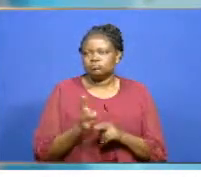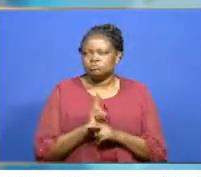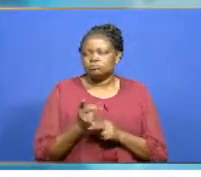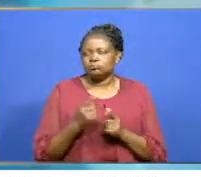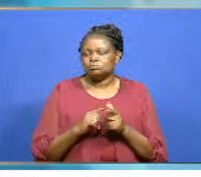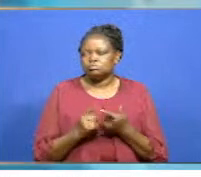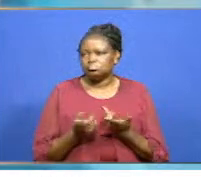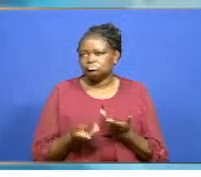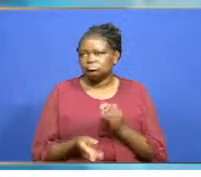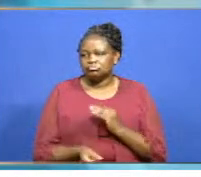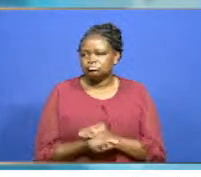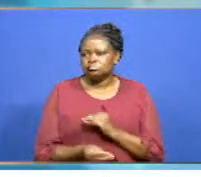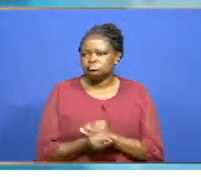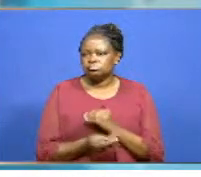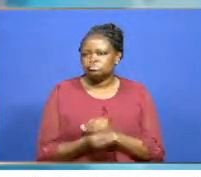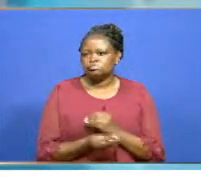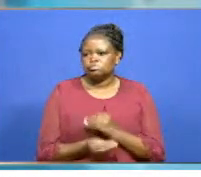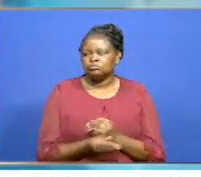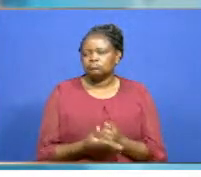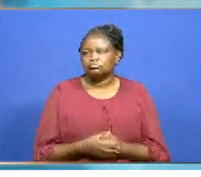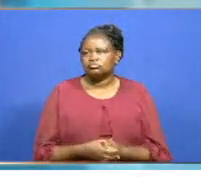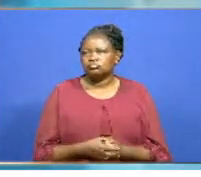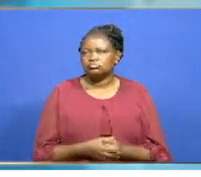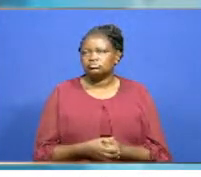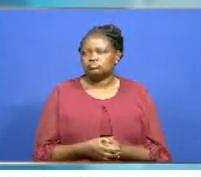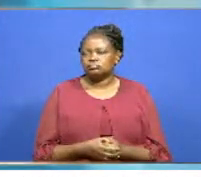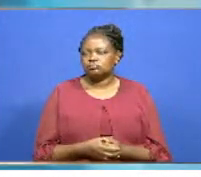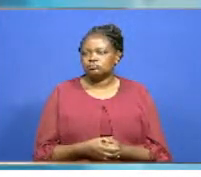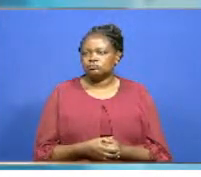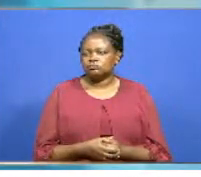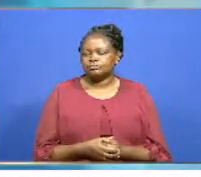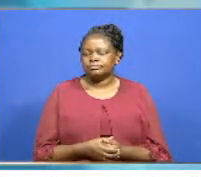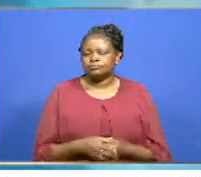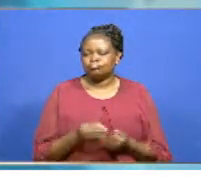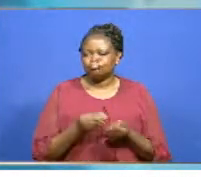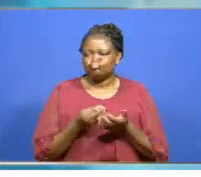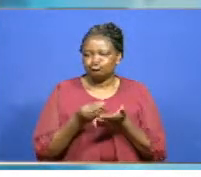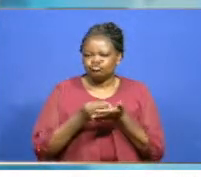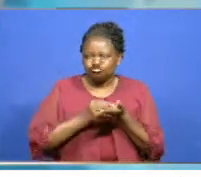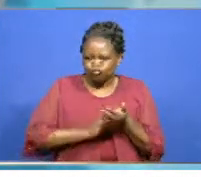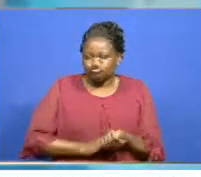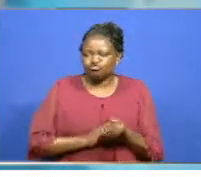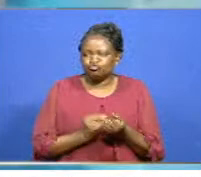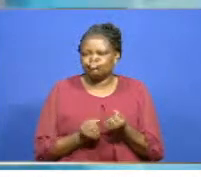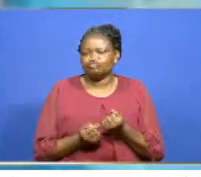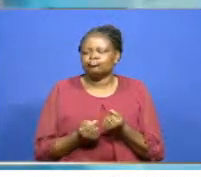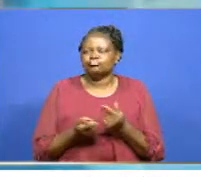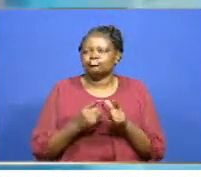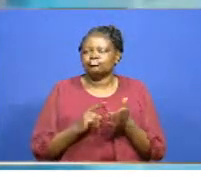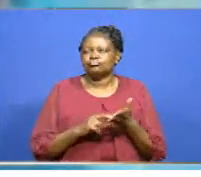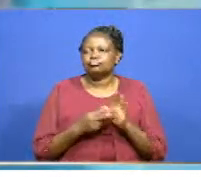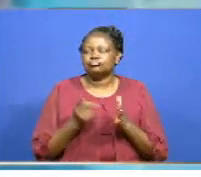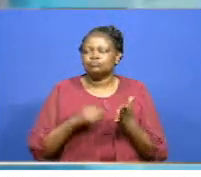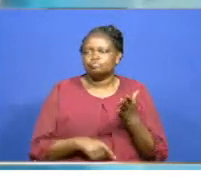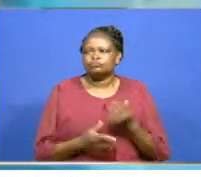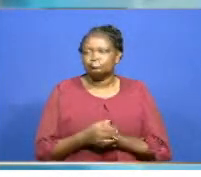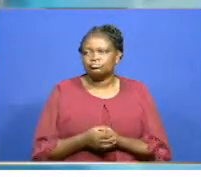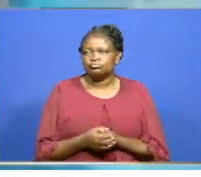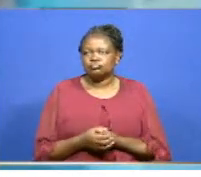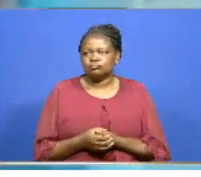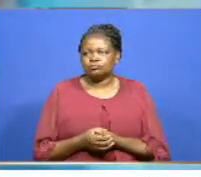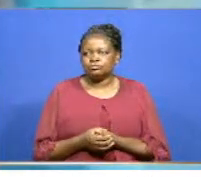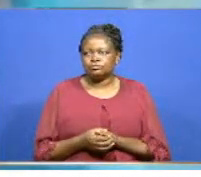as a, to press something in your hand. So I think what the lieutenants, if you look at